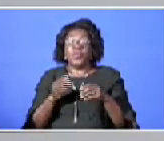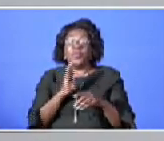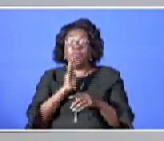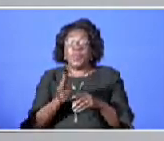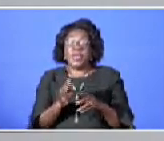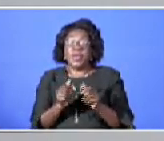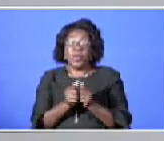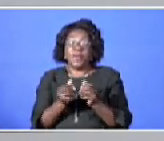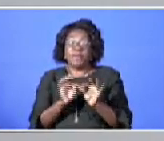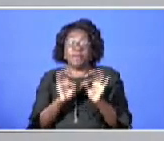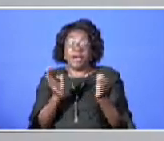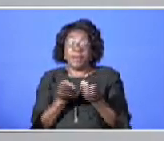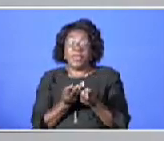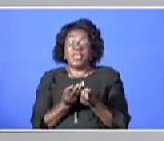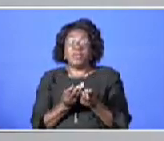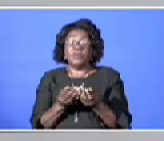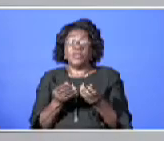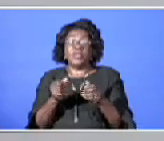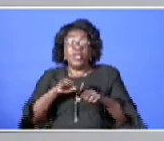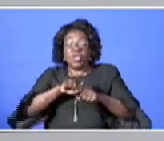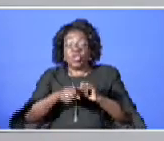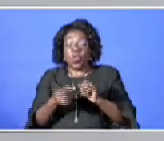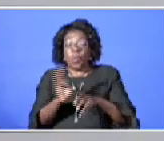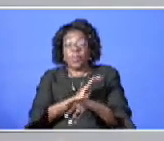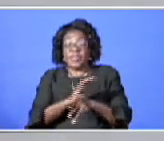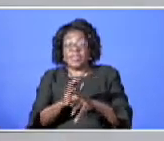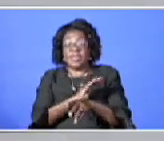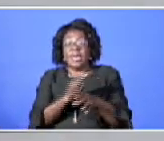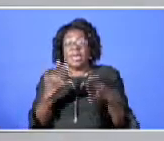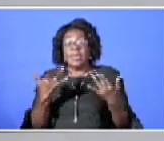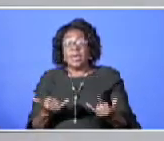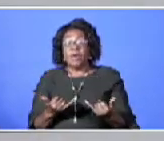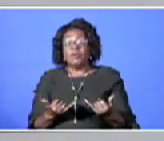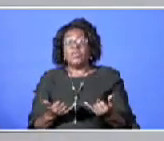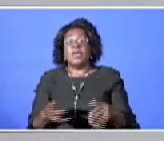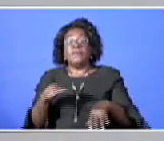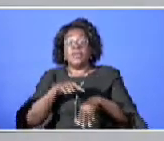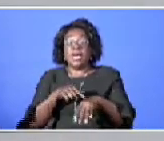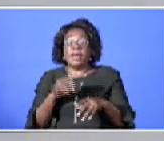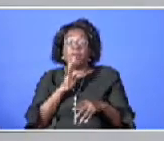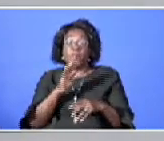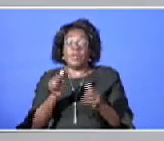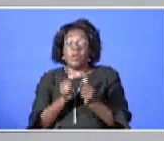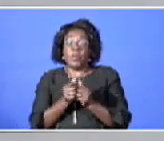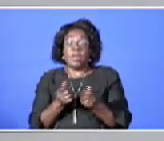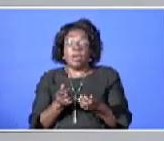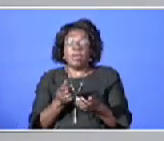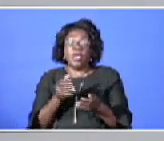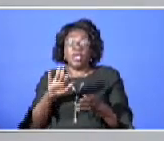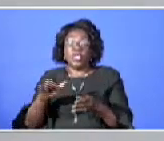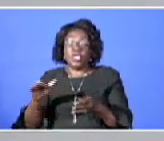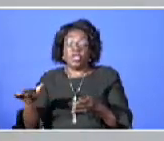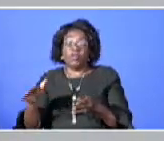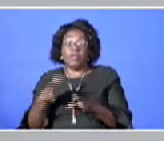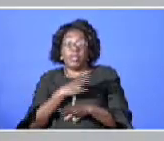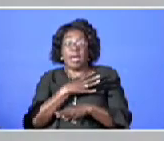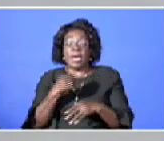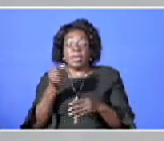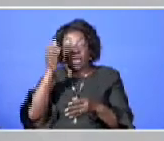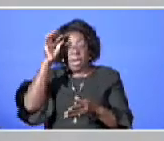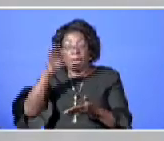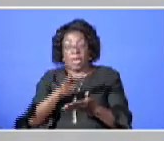have the time to do the time needed to spend with my children, my husband. It's afforded me